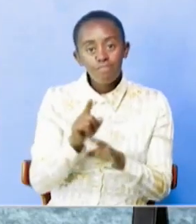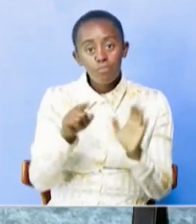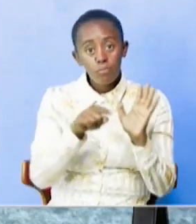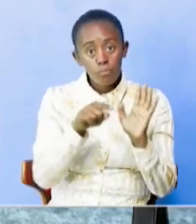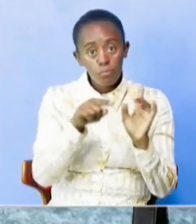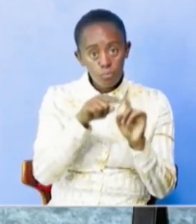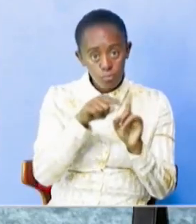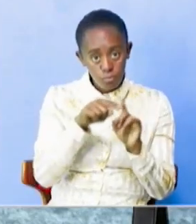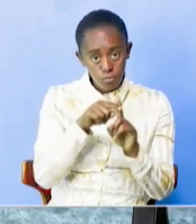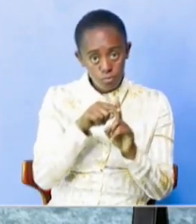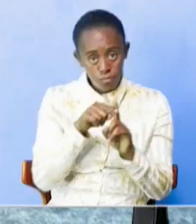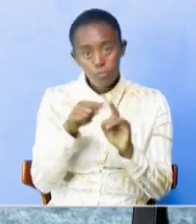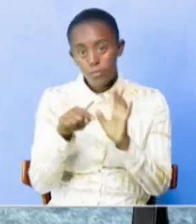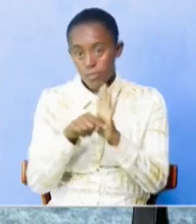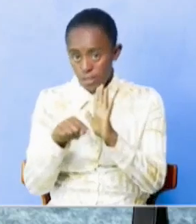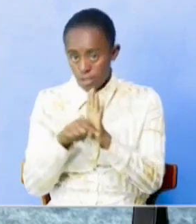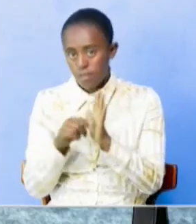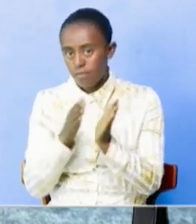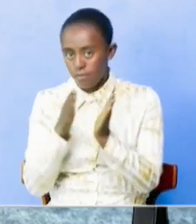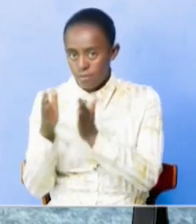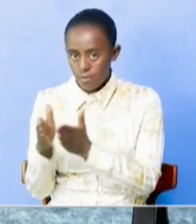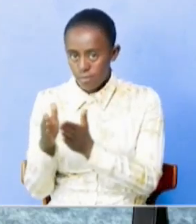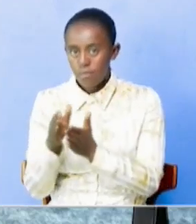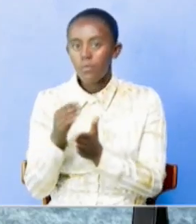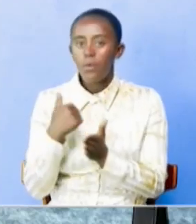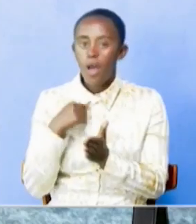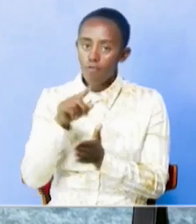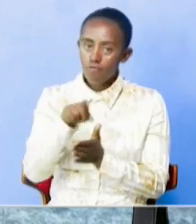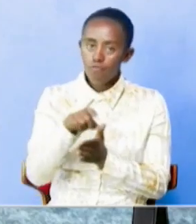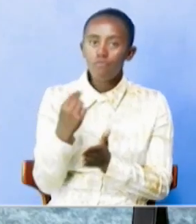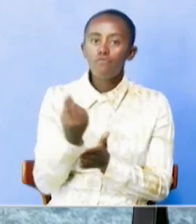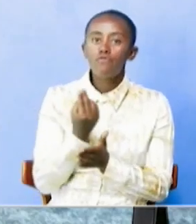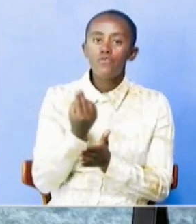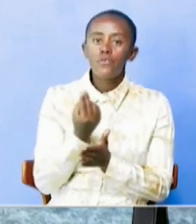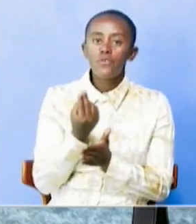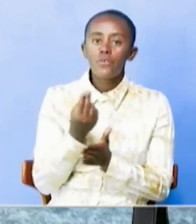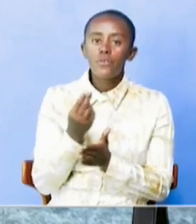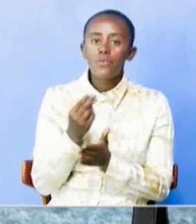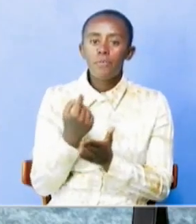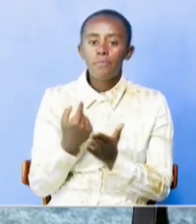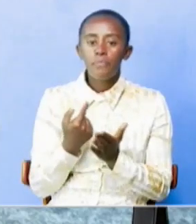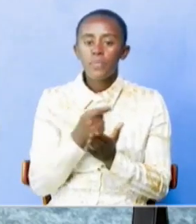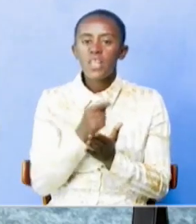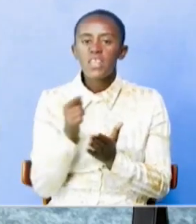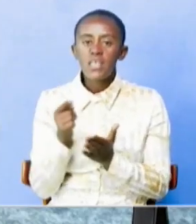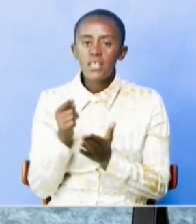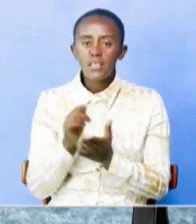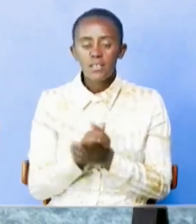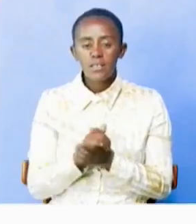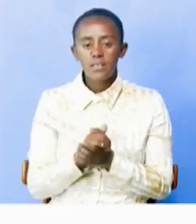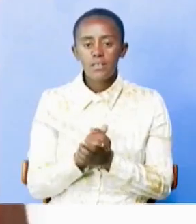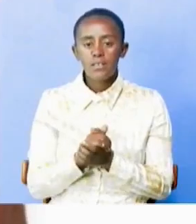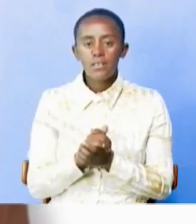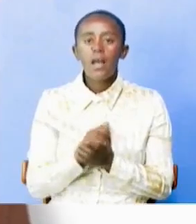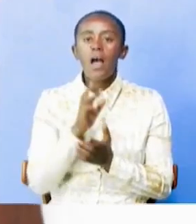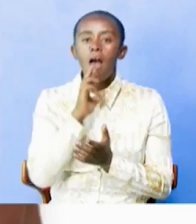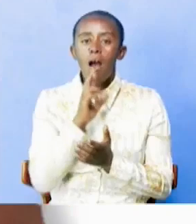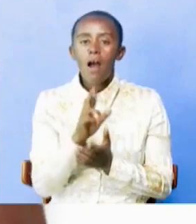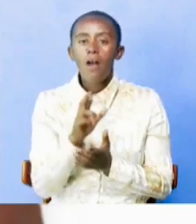what? Negative, and we also have to use these ideas, right? Are they?